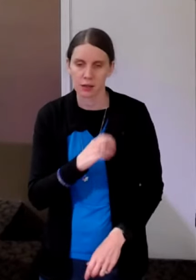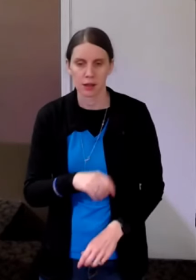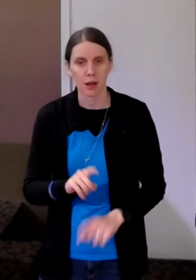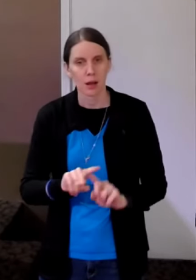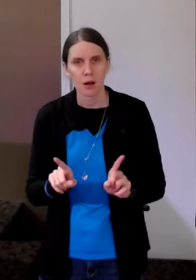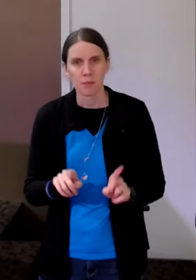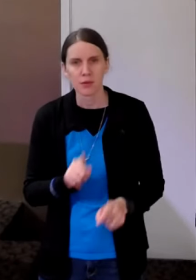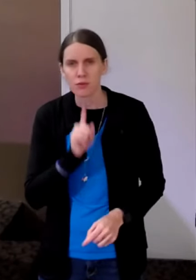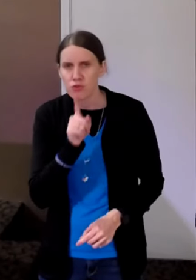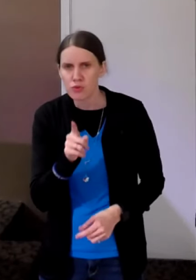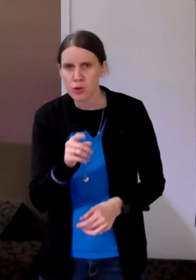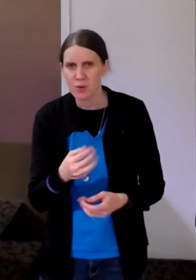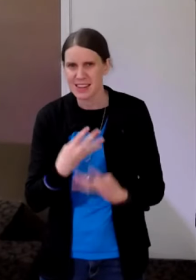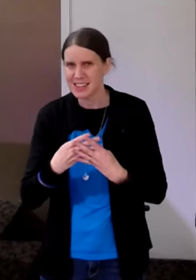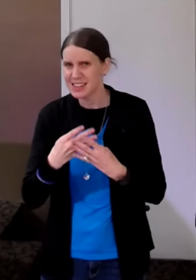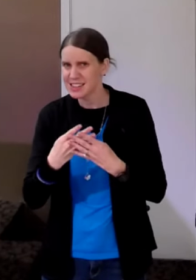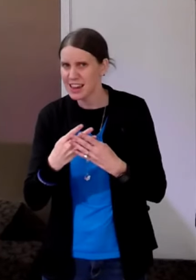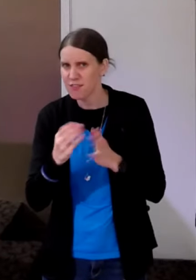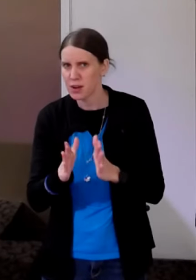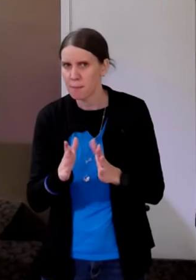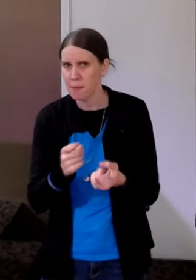But the real slave master is sin.